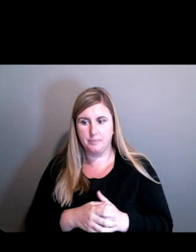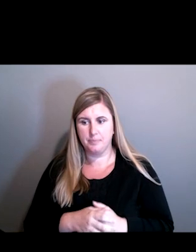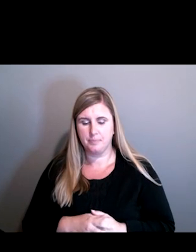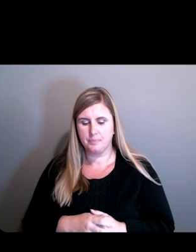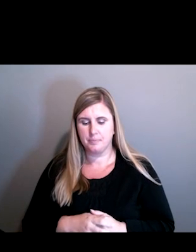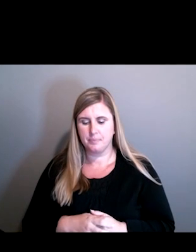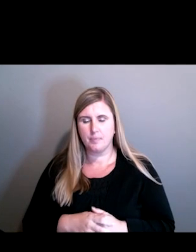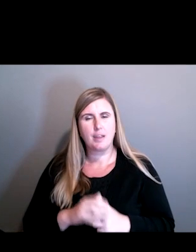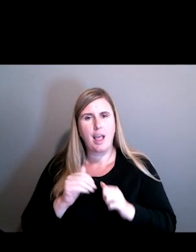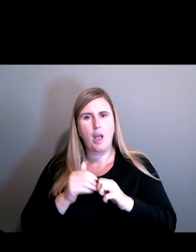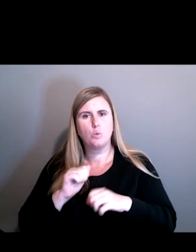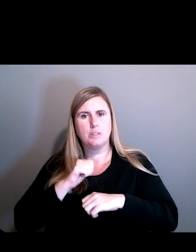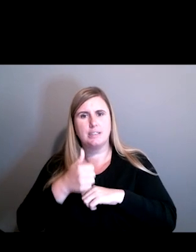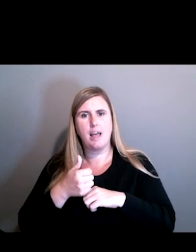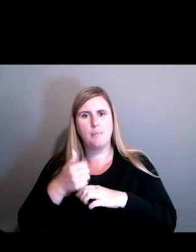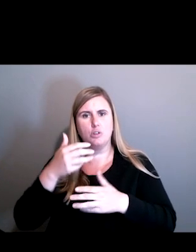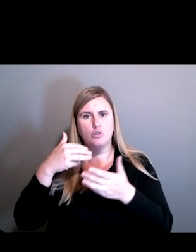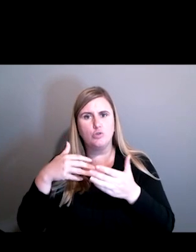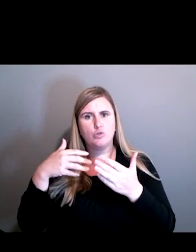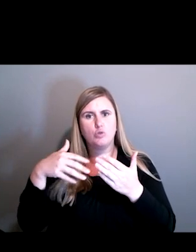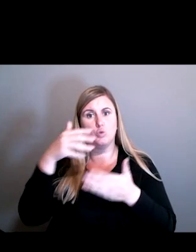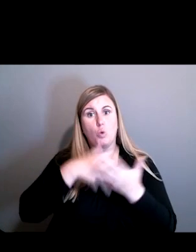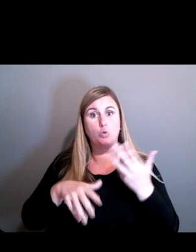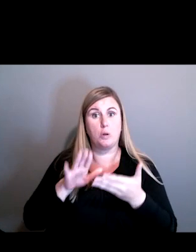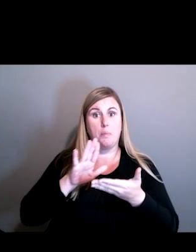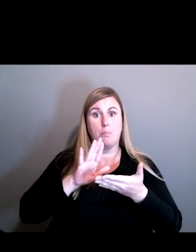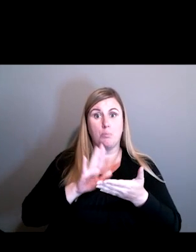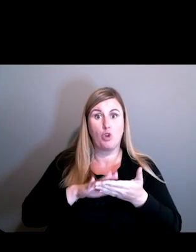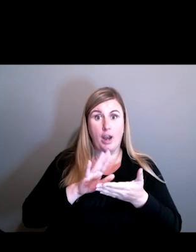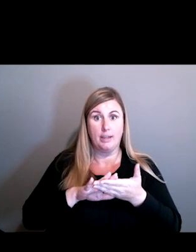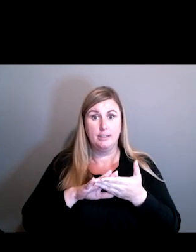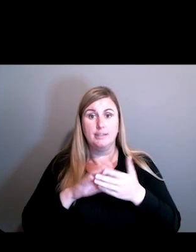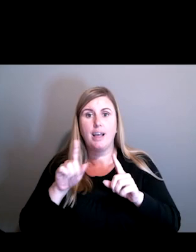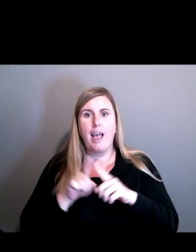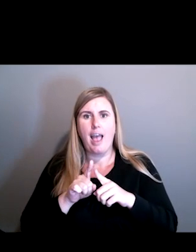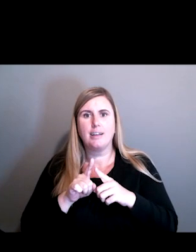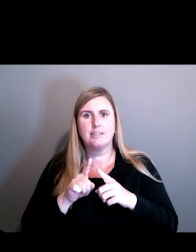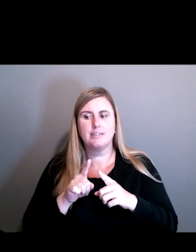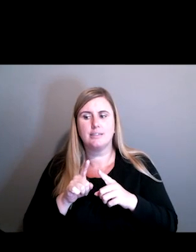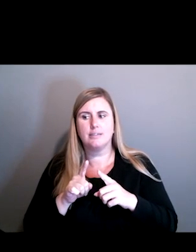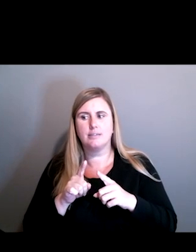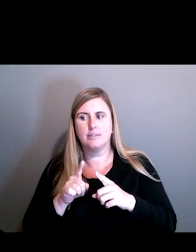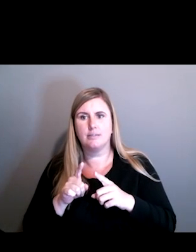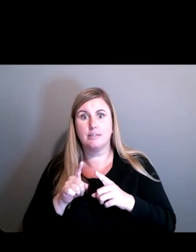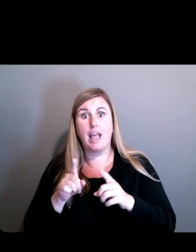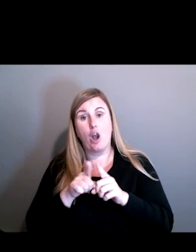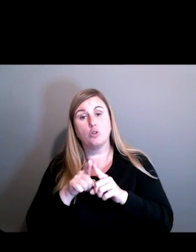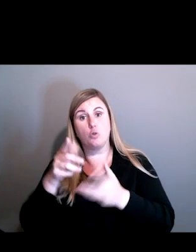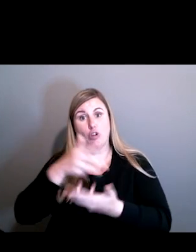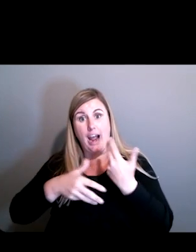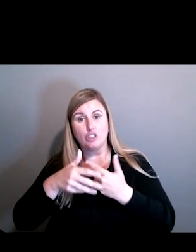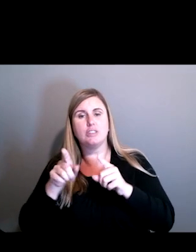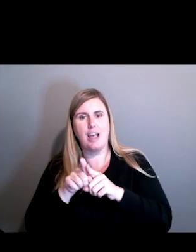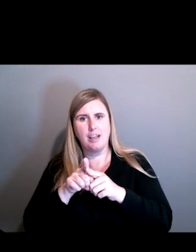the learner and not just giving it to them, and how to establish social praise as